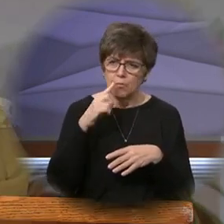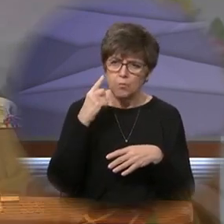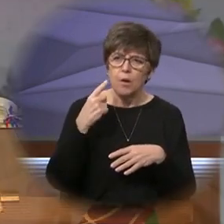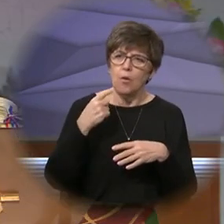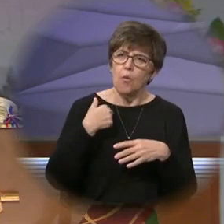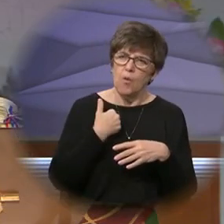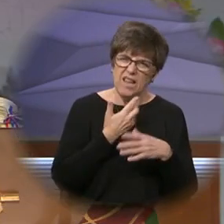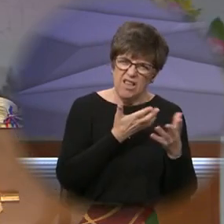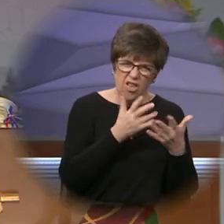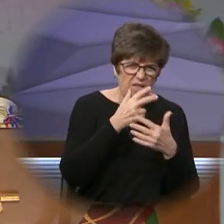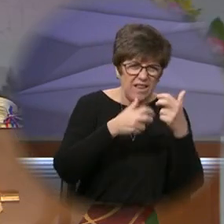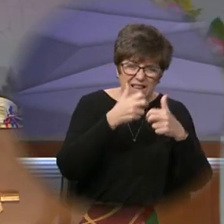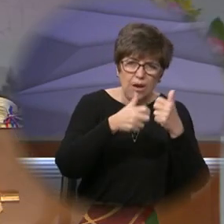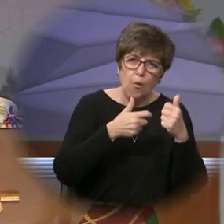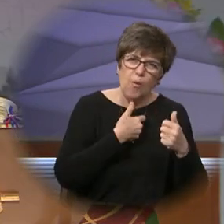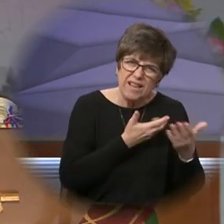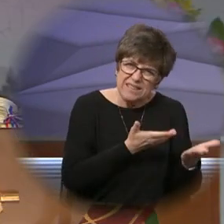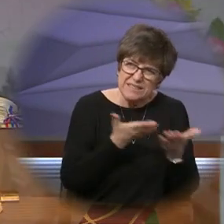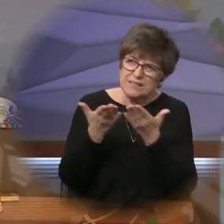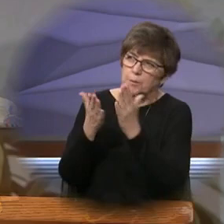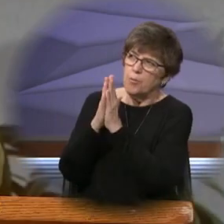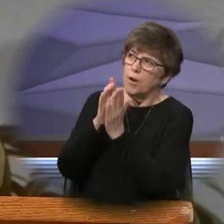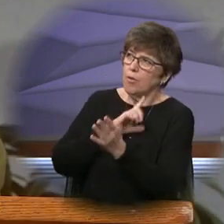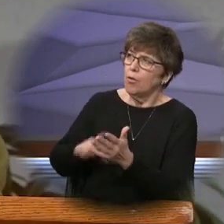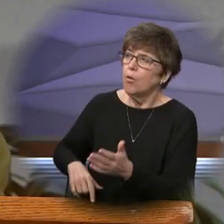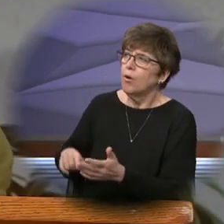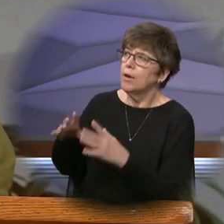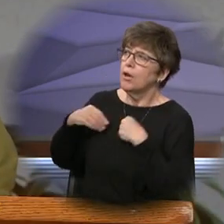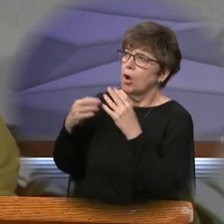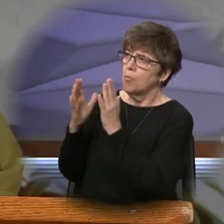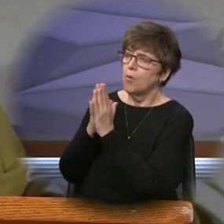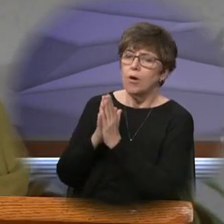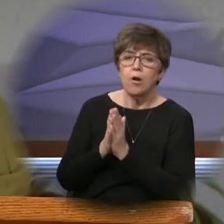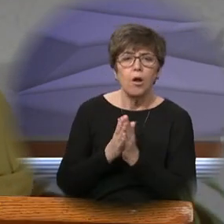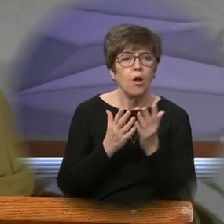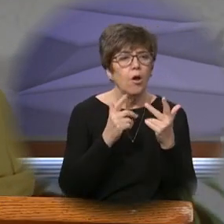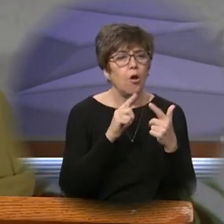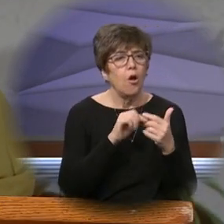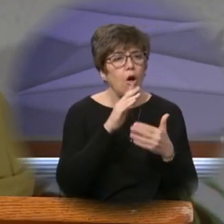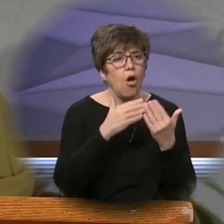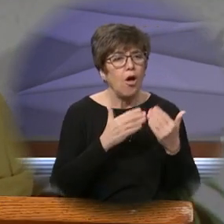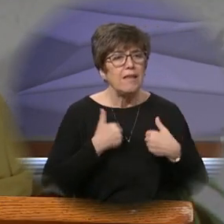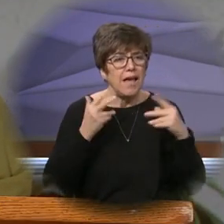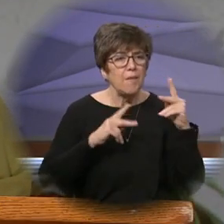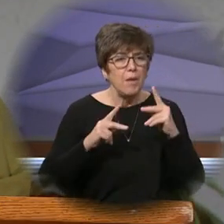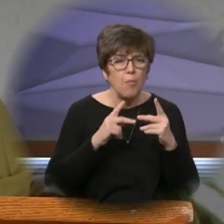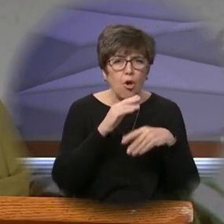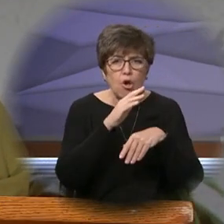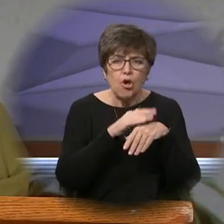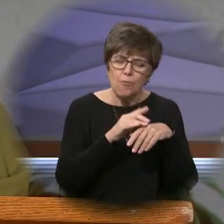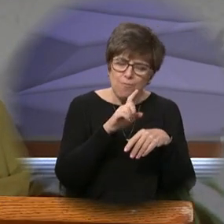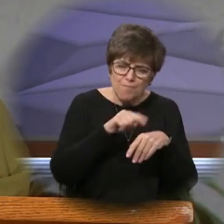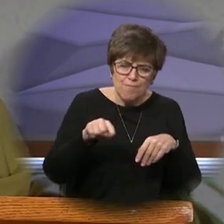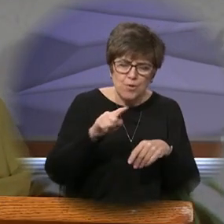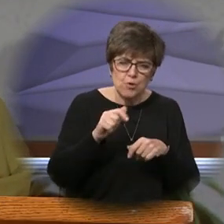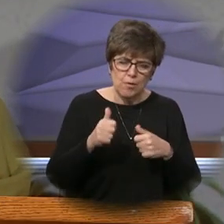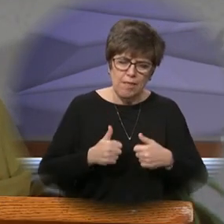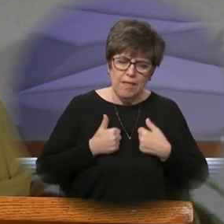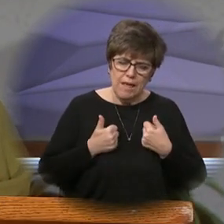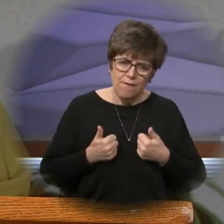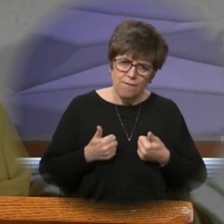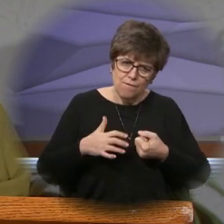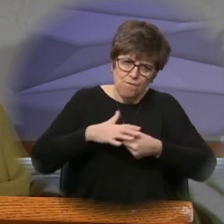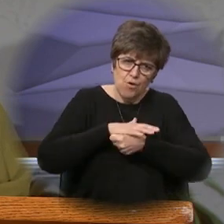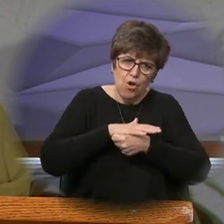the Lord. Lord, hear our prayer. We pray for all young people called to live life to the fullest. May